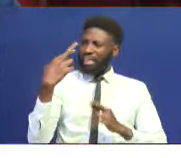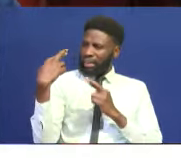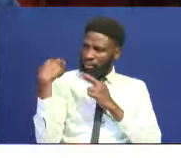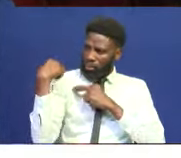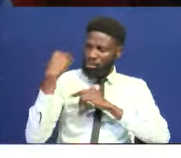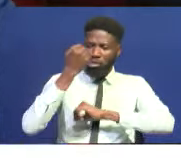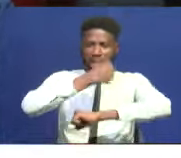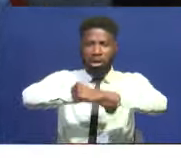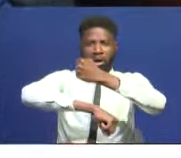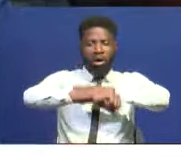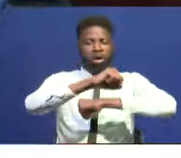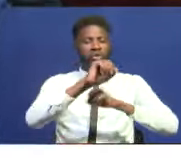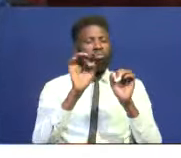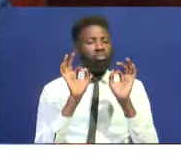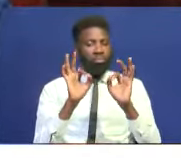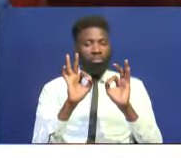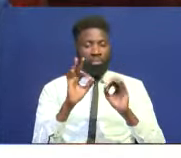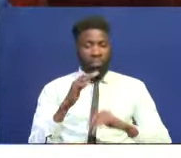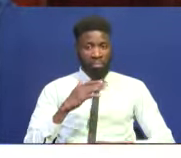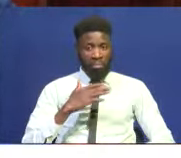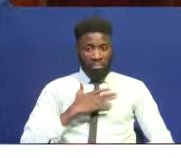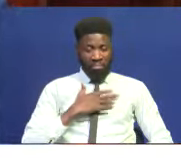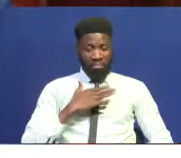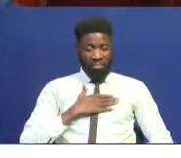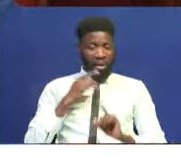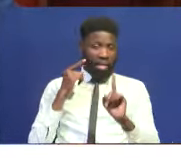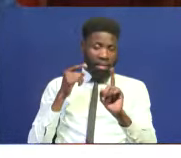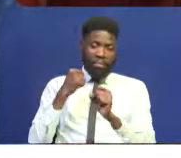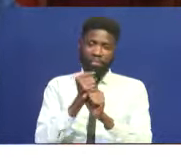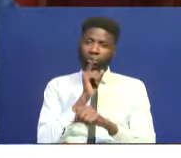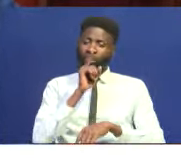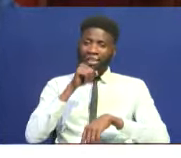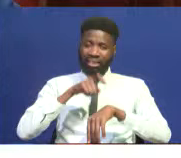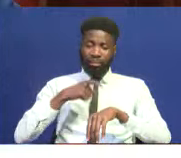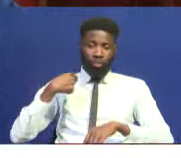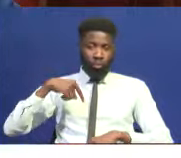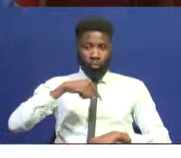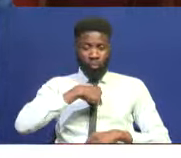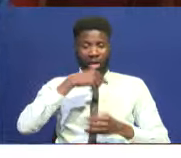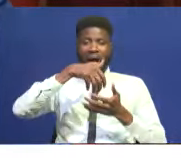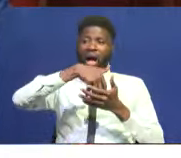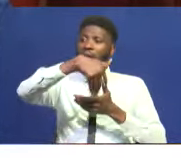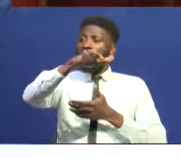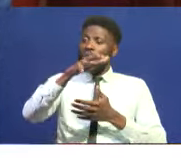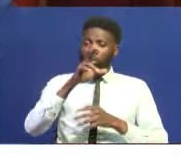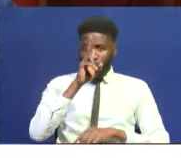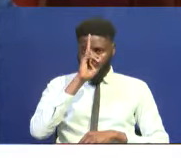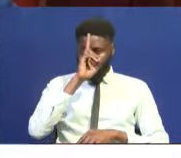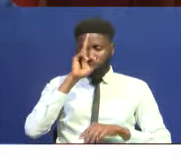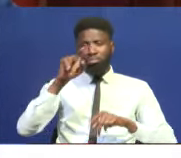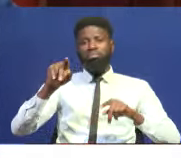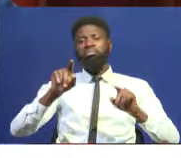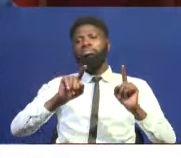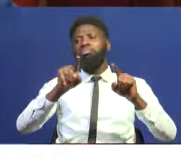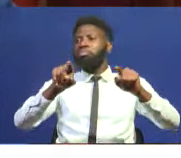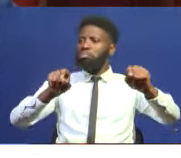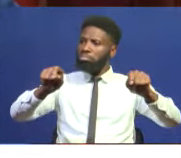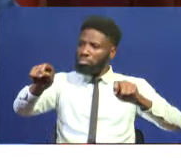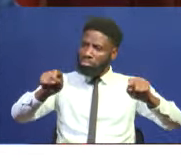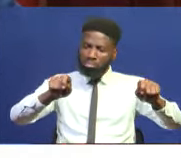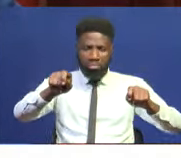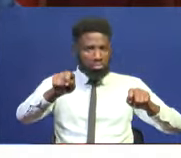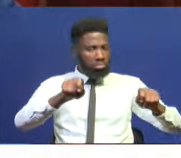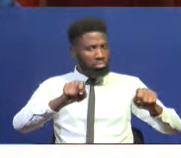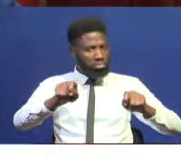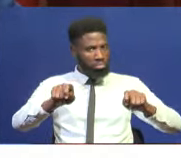that even when we are going for a deployment, whatever kind of deployment, be it to control those kind of